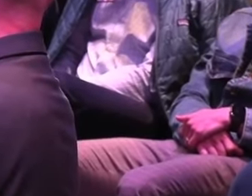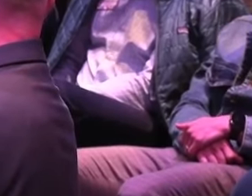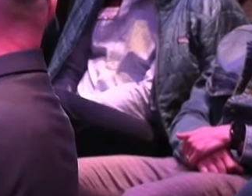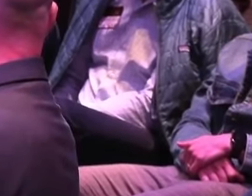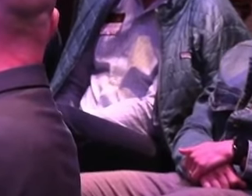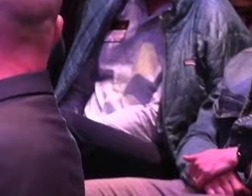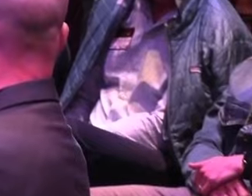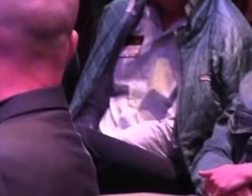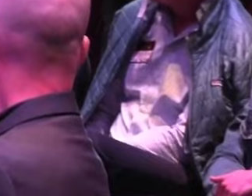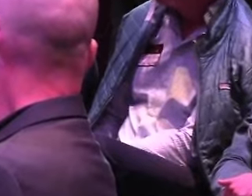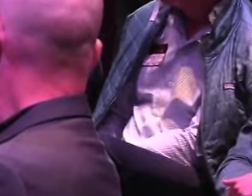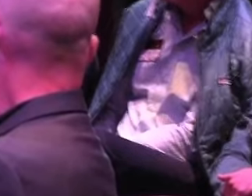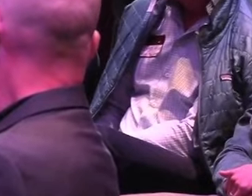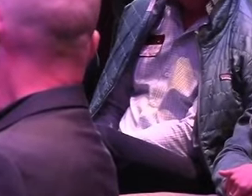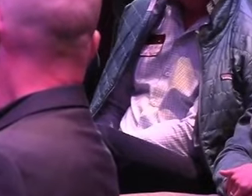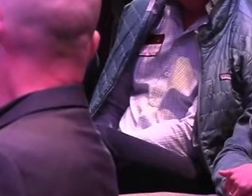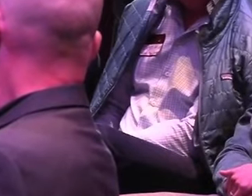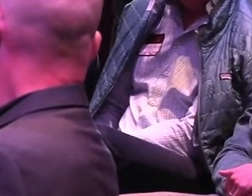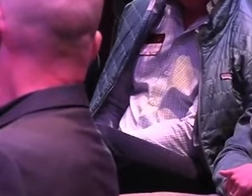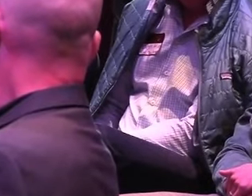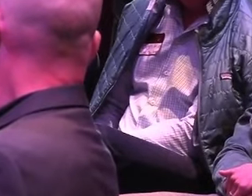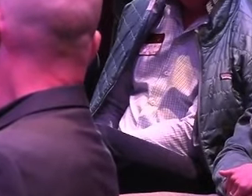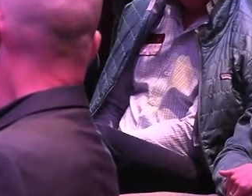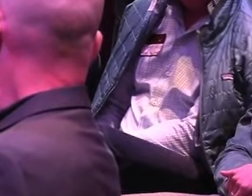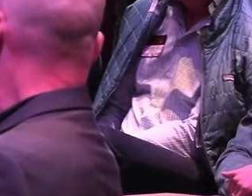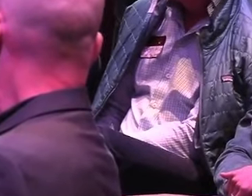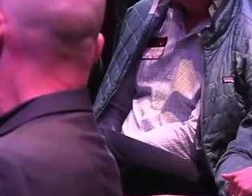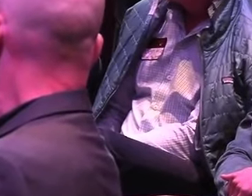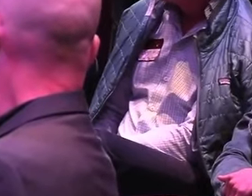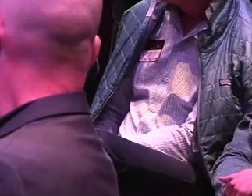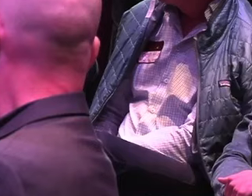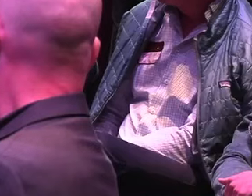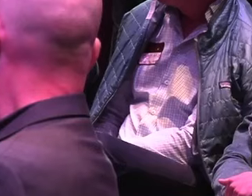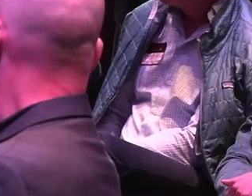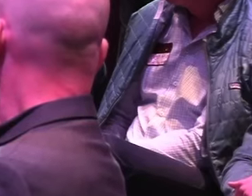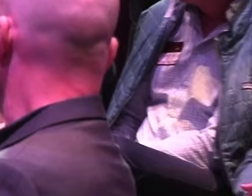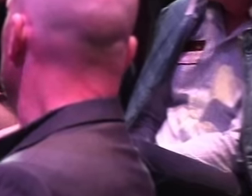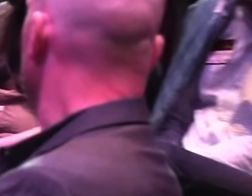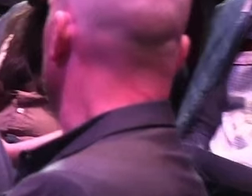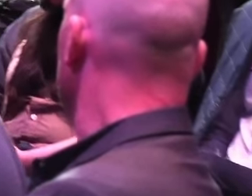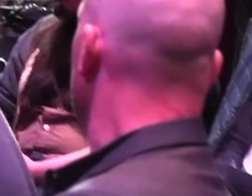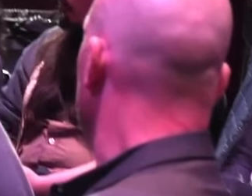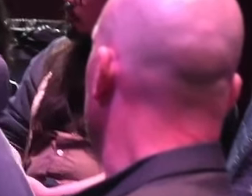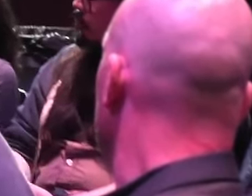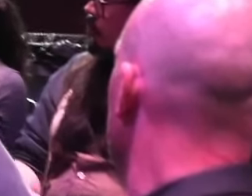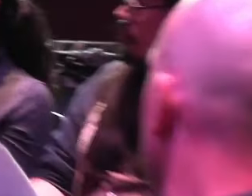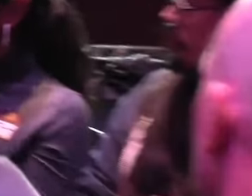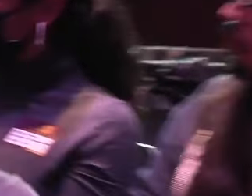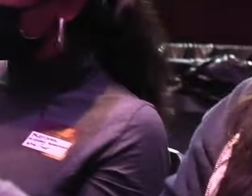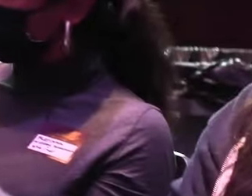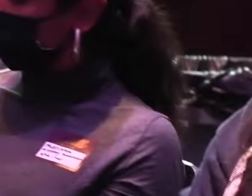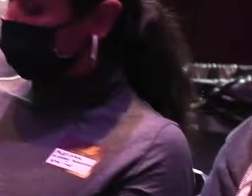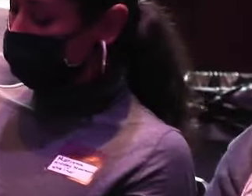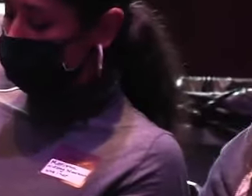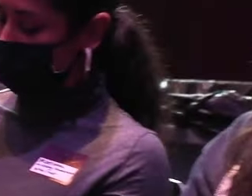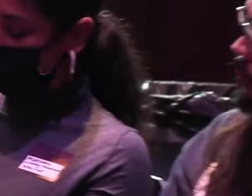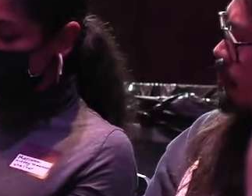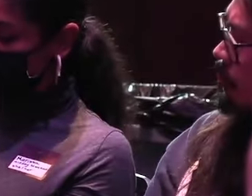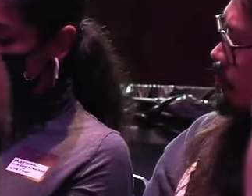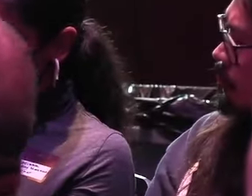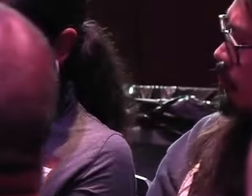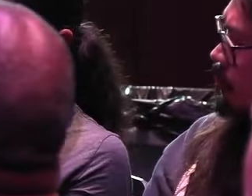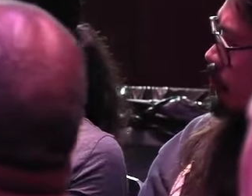here, and I wanted to sort of share this like through line I'm feeling and hearing of what it means to